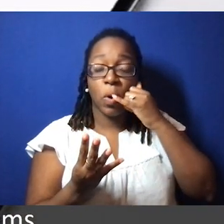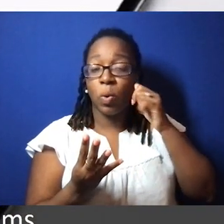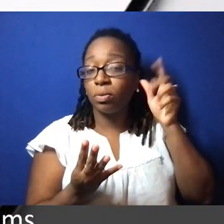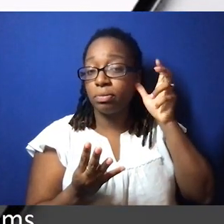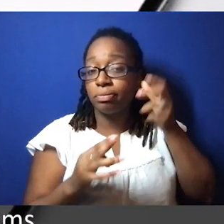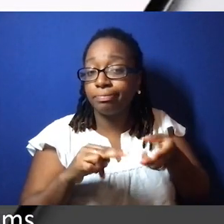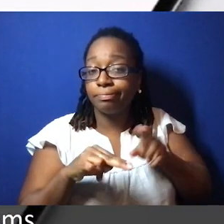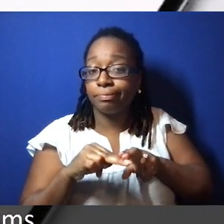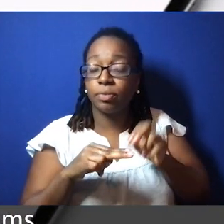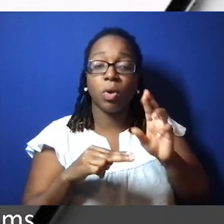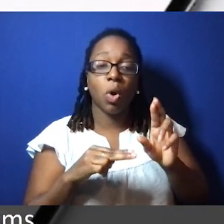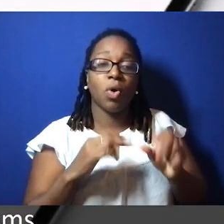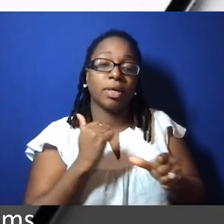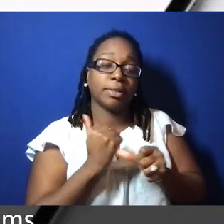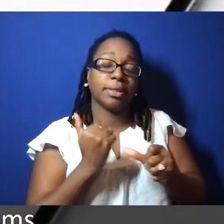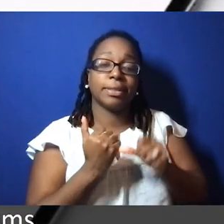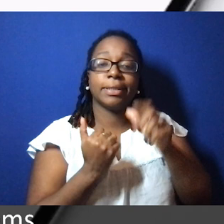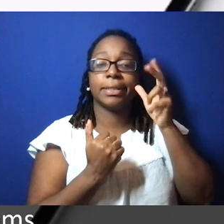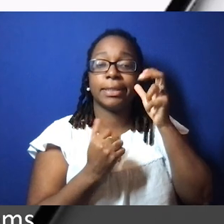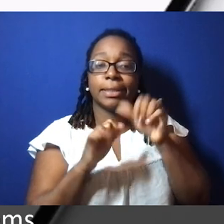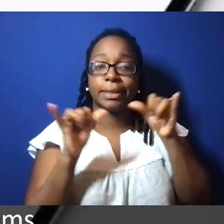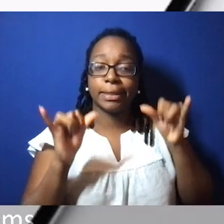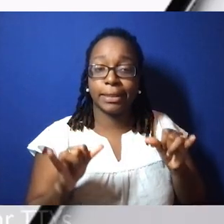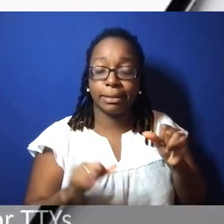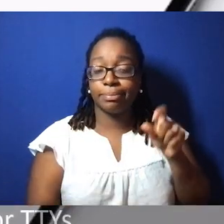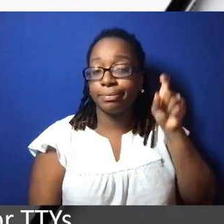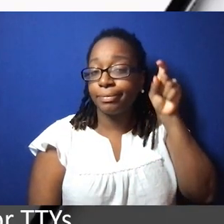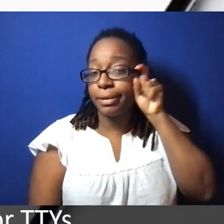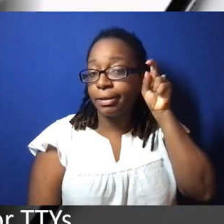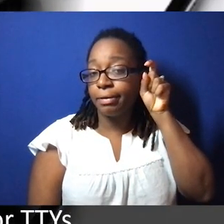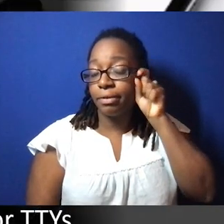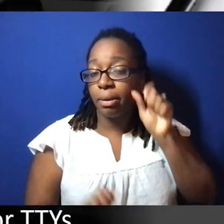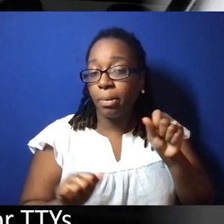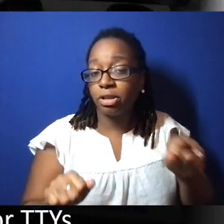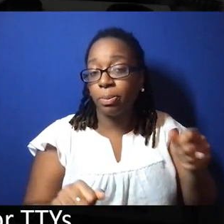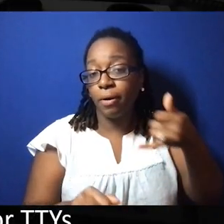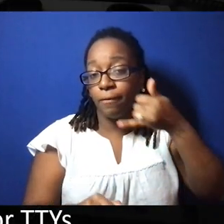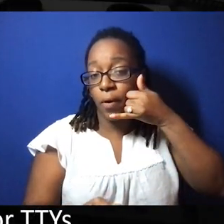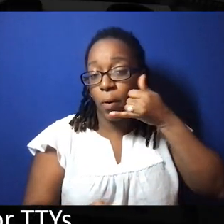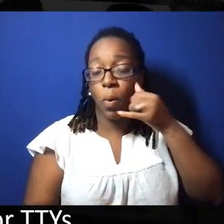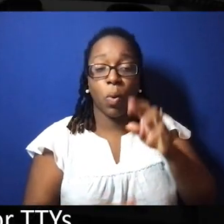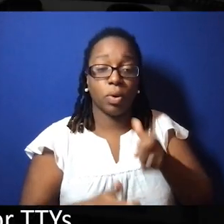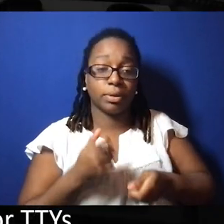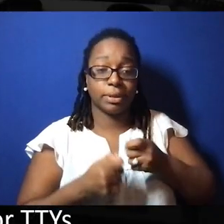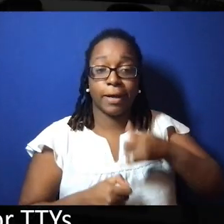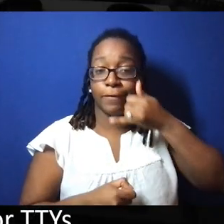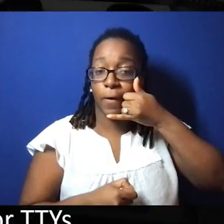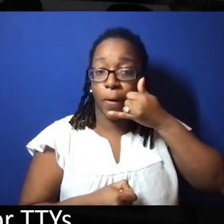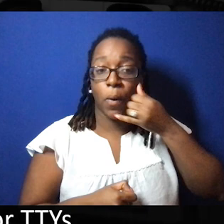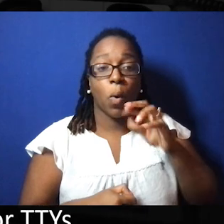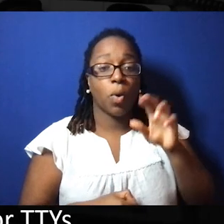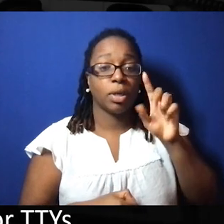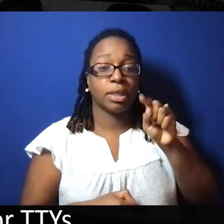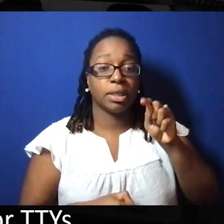handset amplifiers or assistive listening systems, hearing aid compatible telephones or text telephones